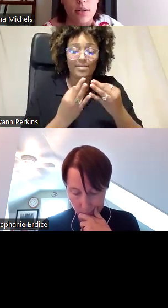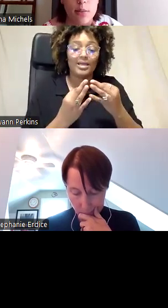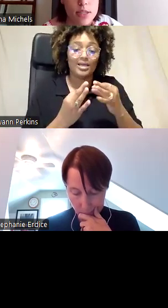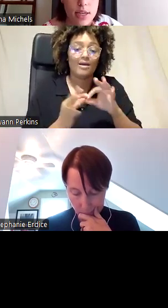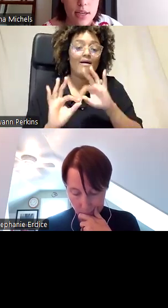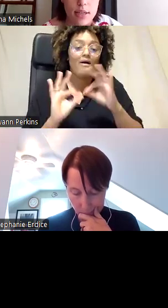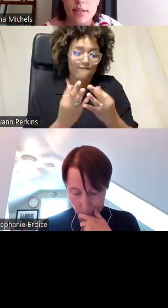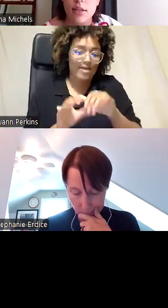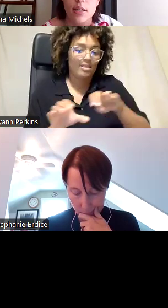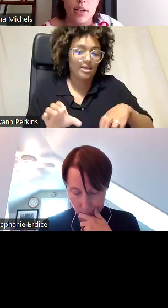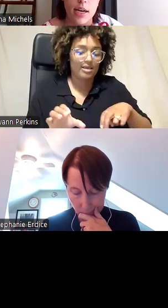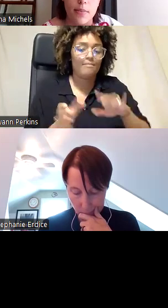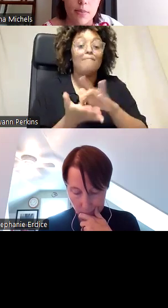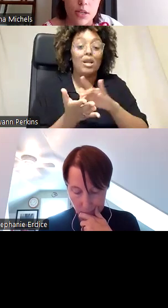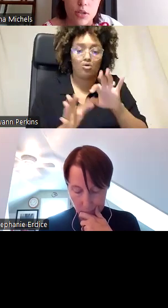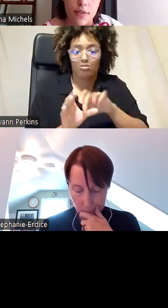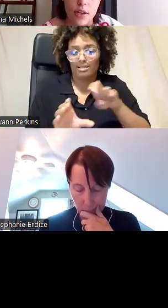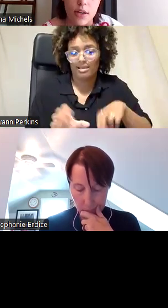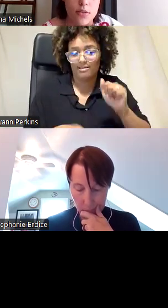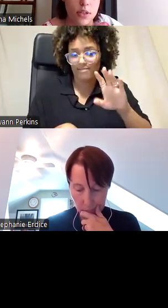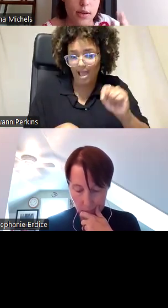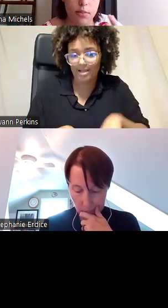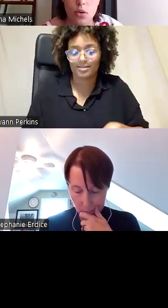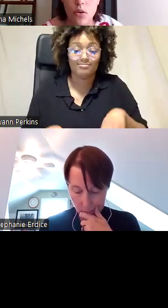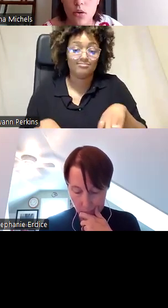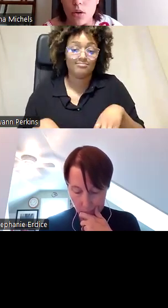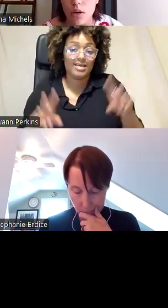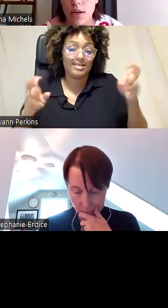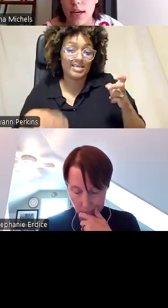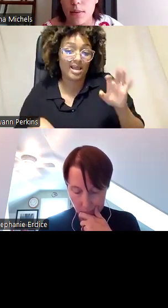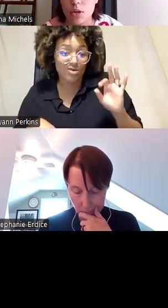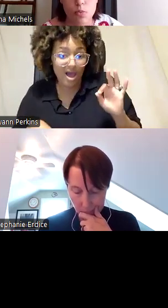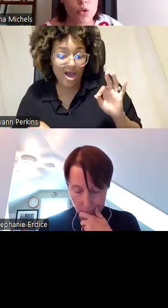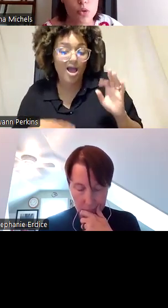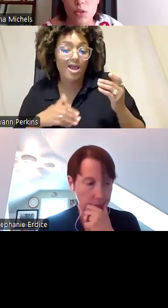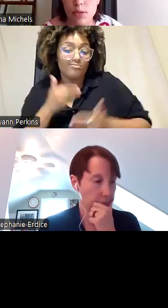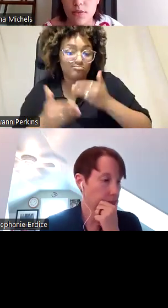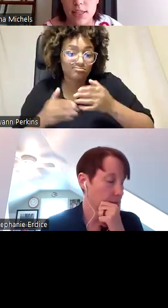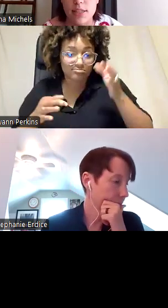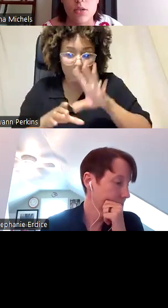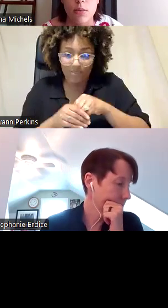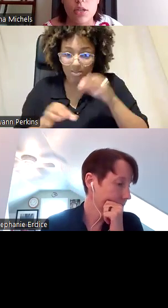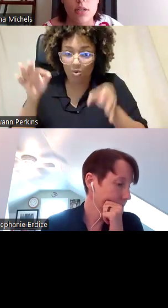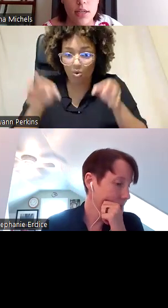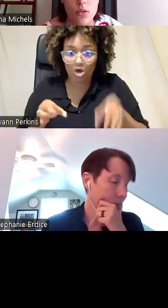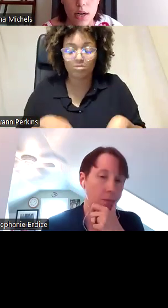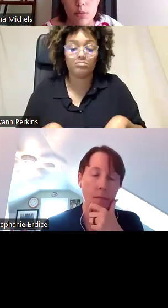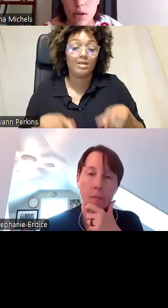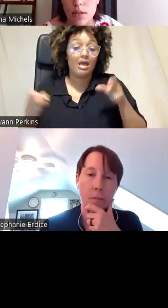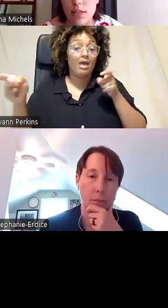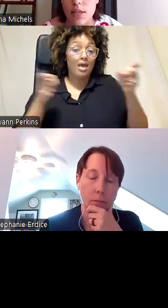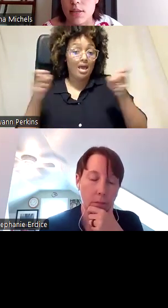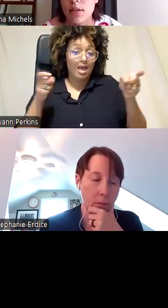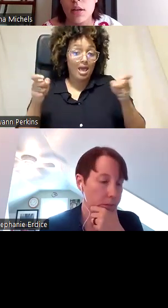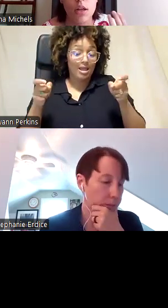issues or Title IX proceedings, administrative hearings, for example, or more school-specific sex discrimination and sexual